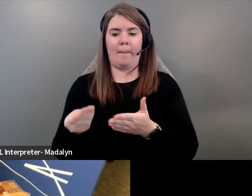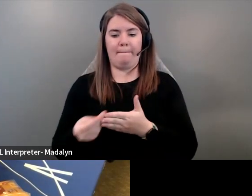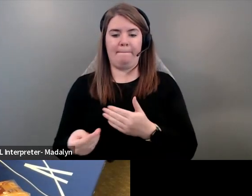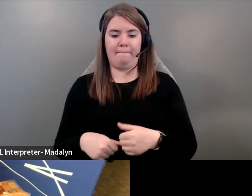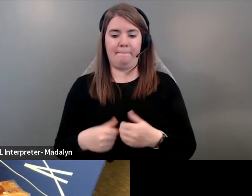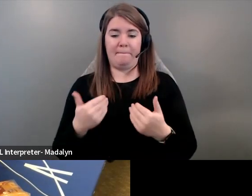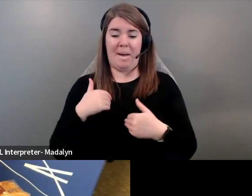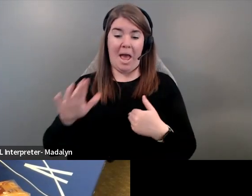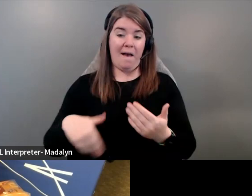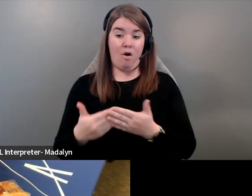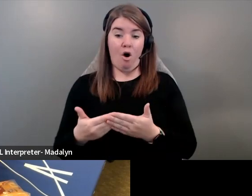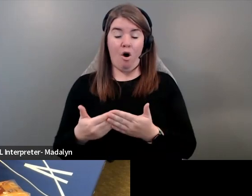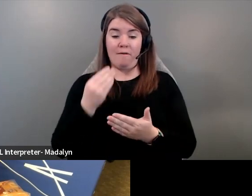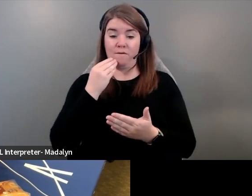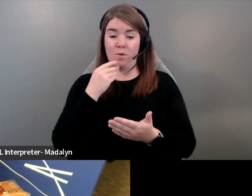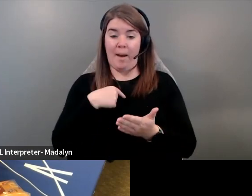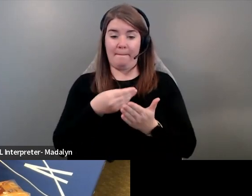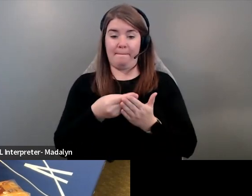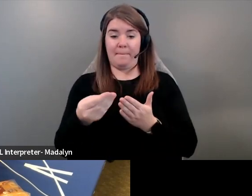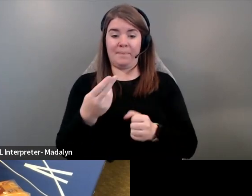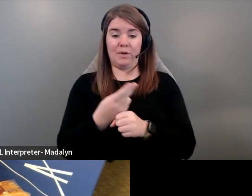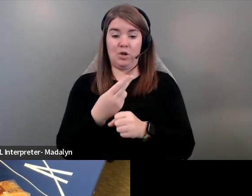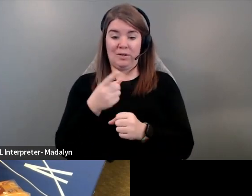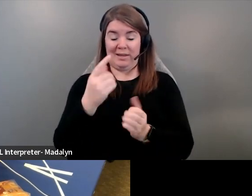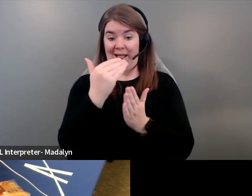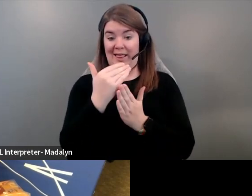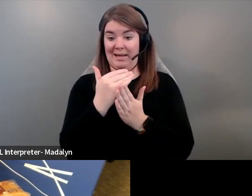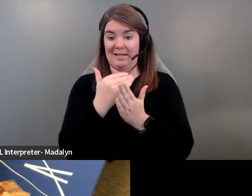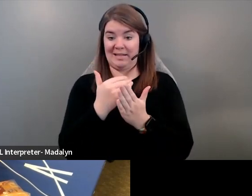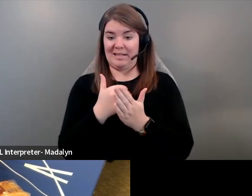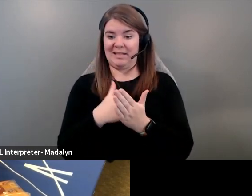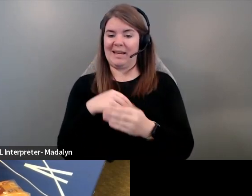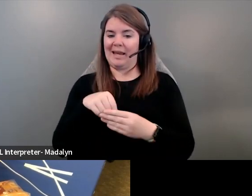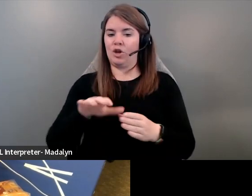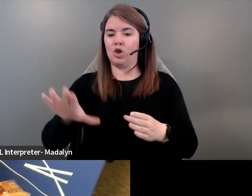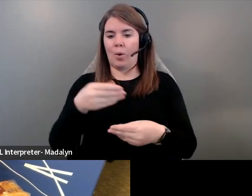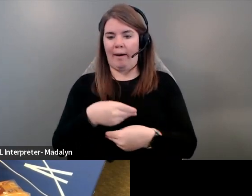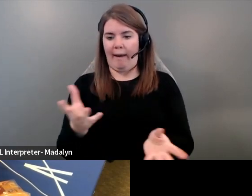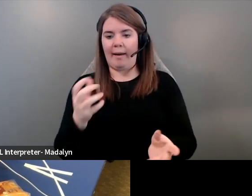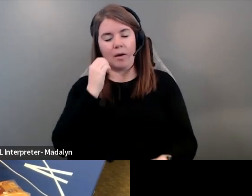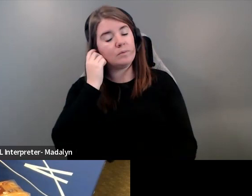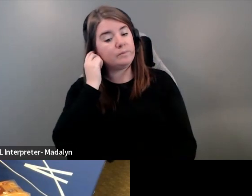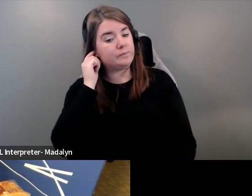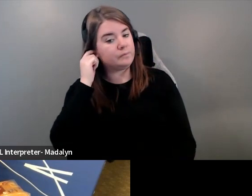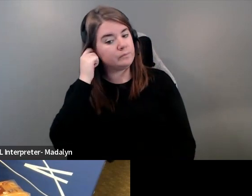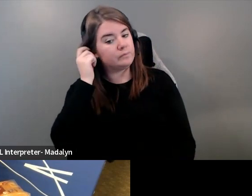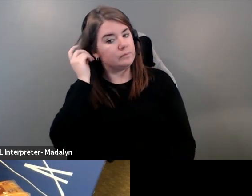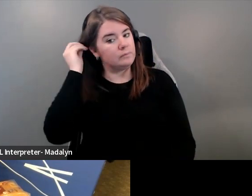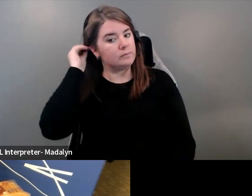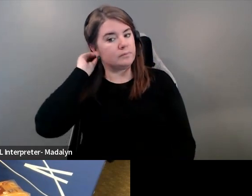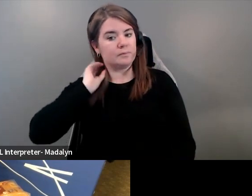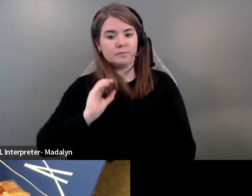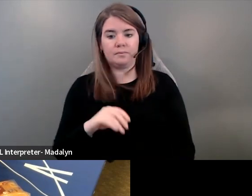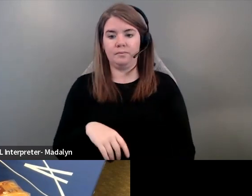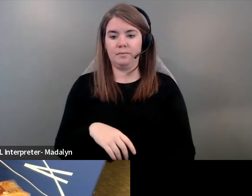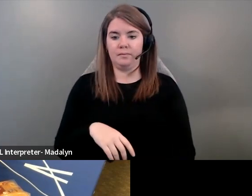groceries that I've purchased. That was using this list, which is in your handout. And the list has broken things down into dollar